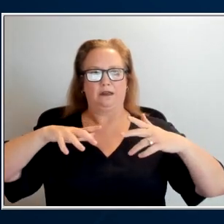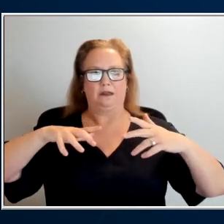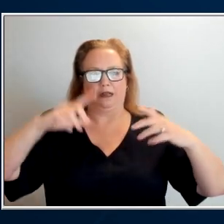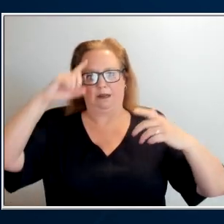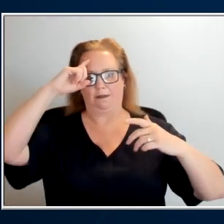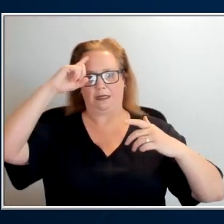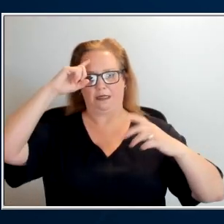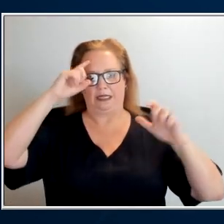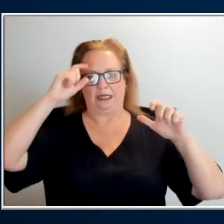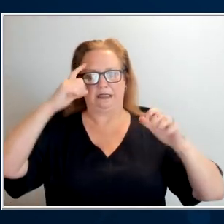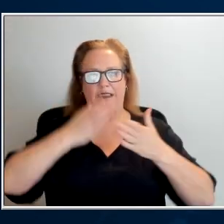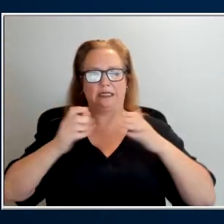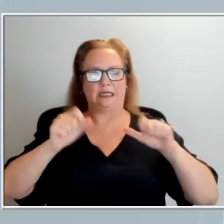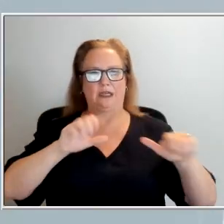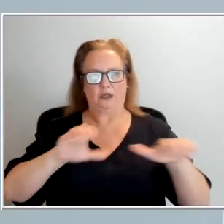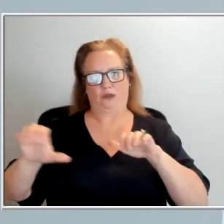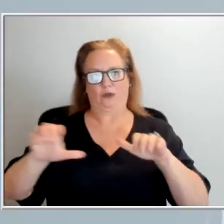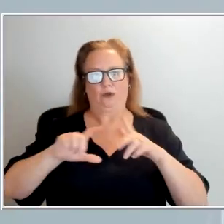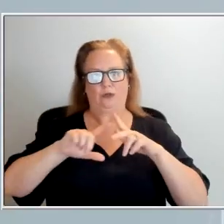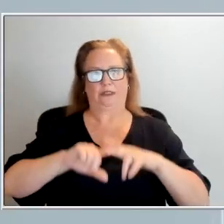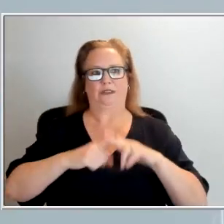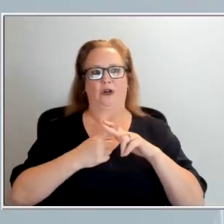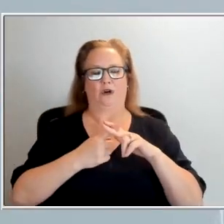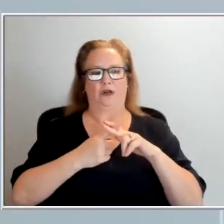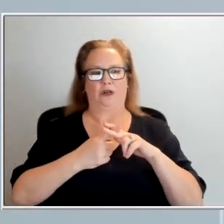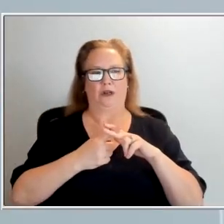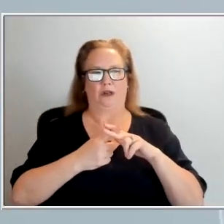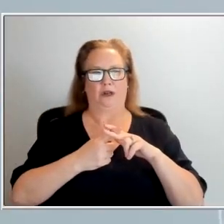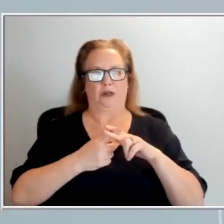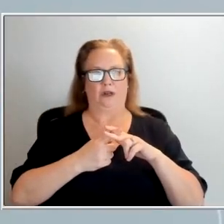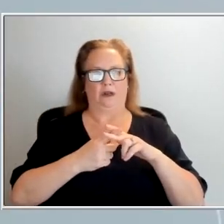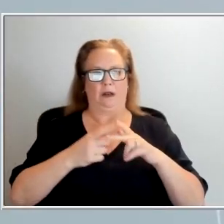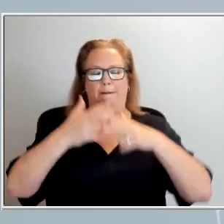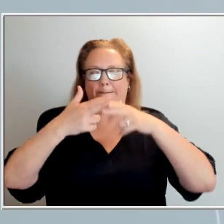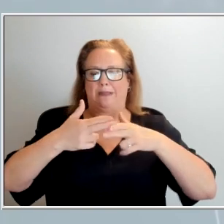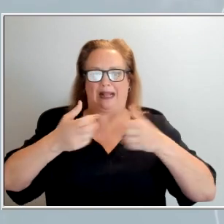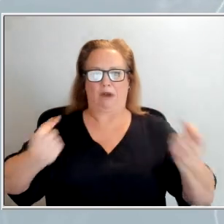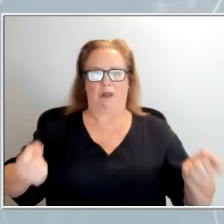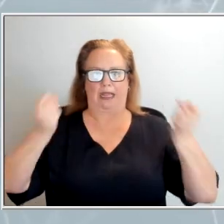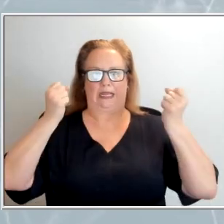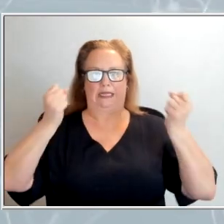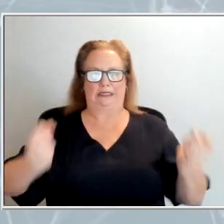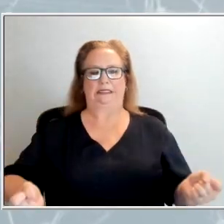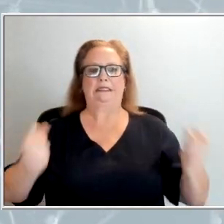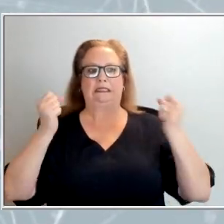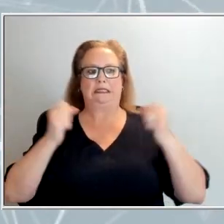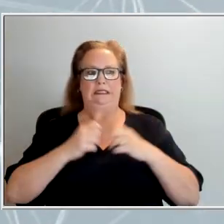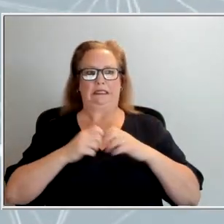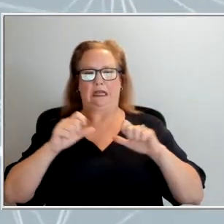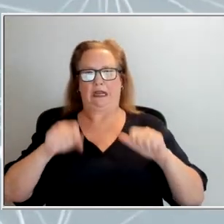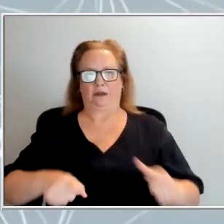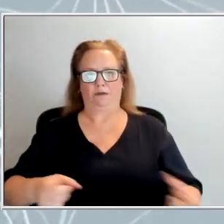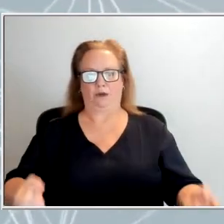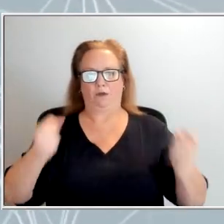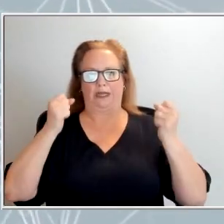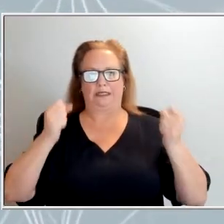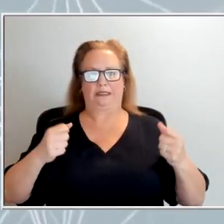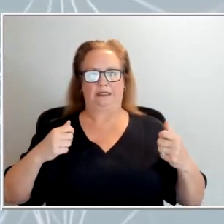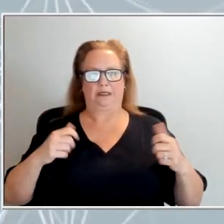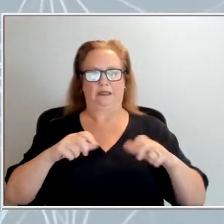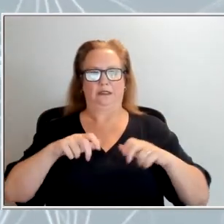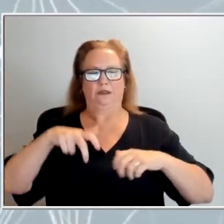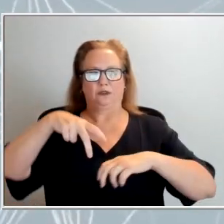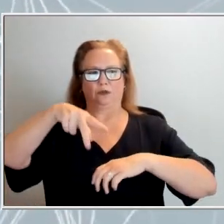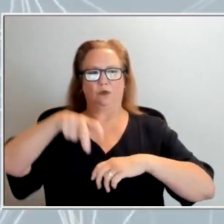could do. And just started with some body weight kind of exercises, but because I couldn't pick up weight doing body weight squats like I was